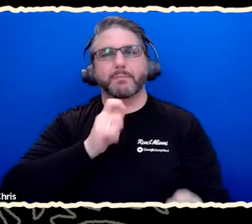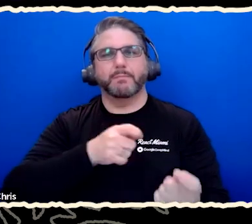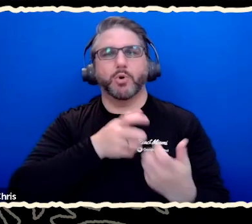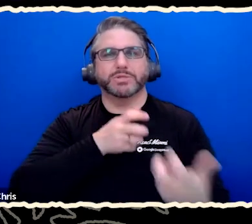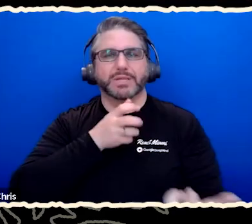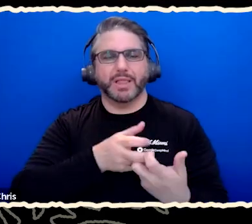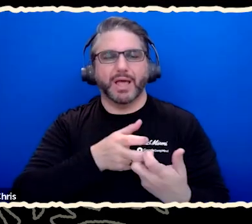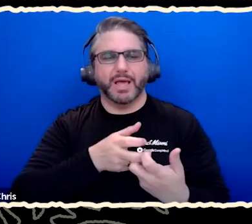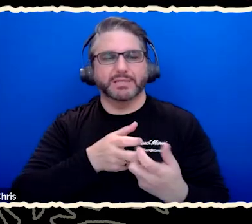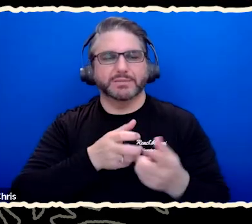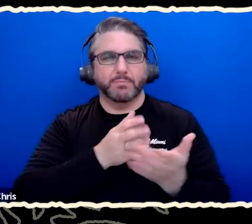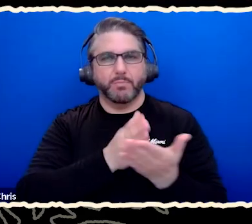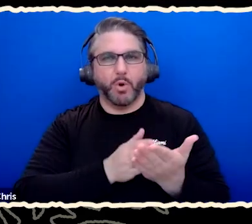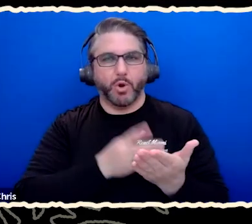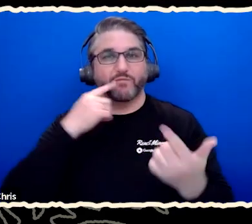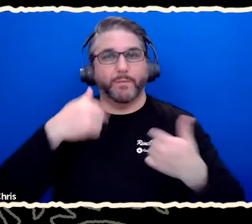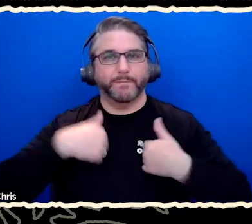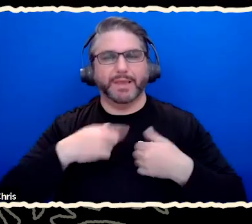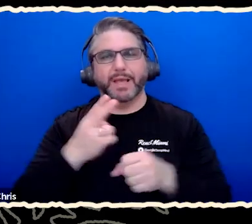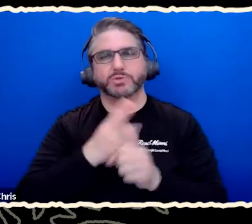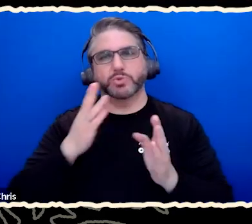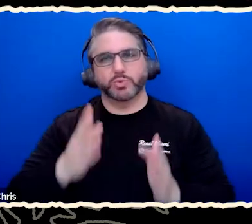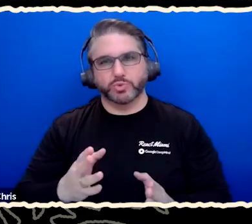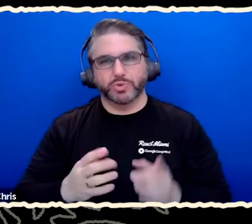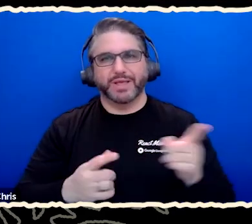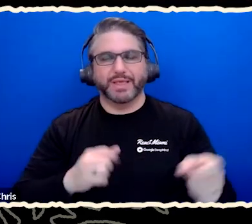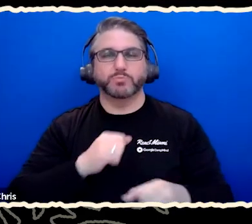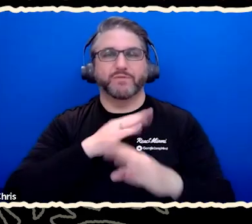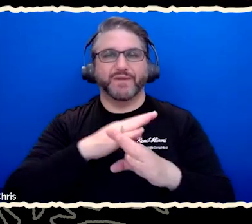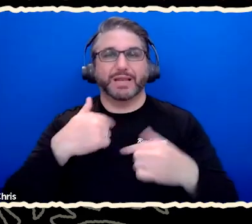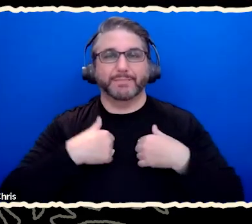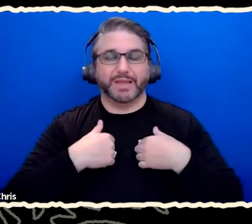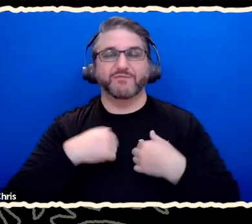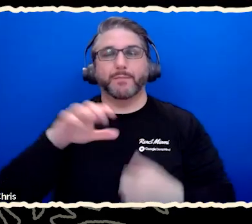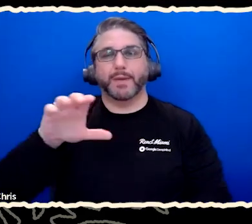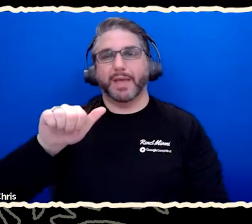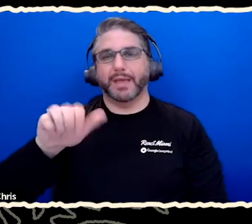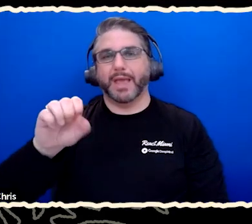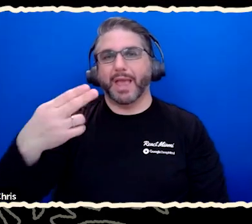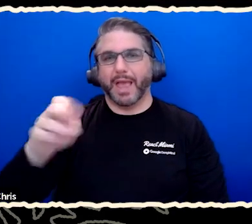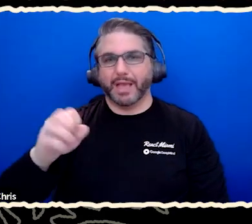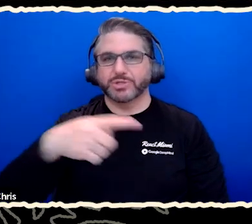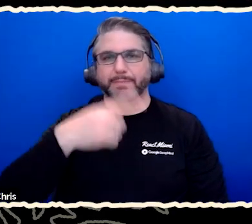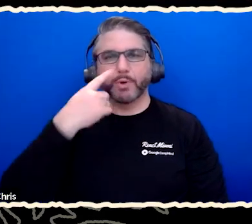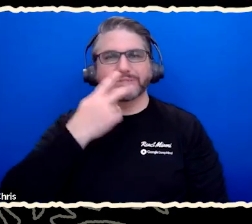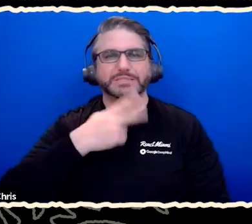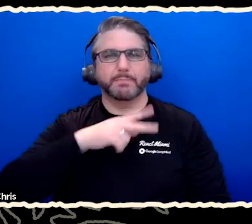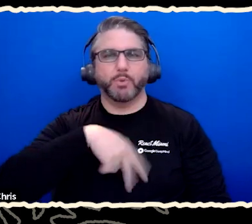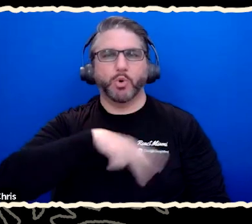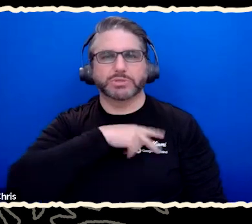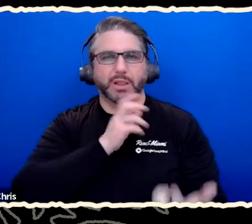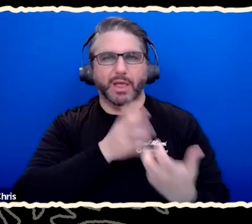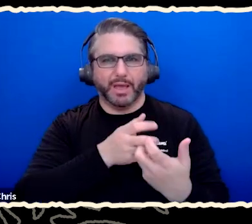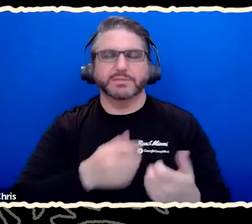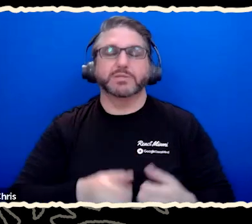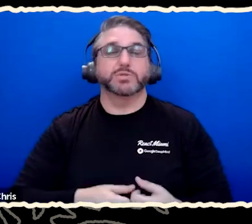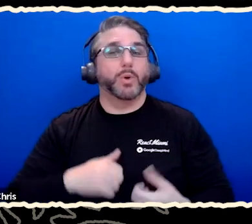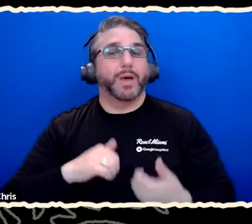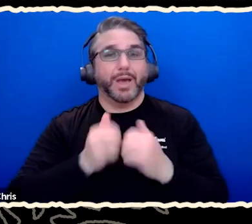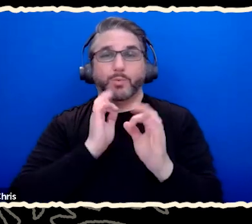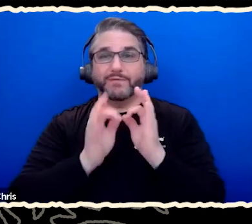which is for me as a user. So that's preventing me from caching this because this is personalized, right? So to fix that, let's